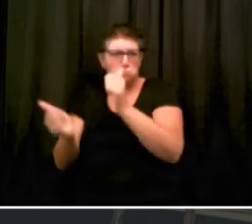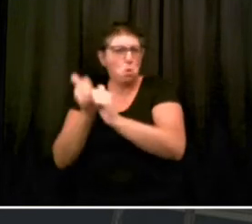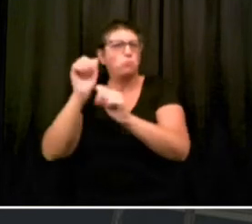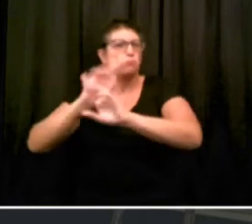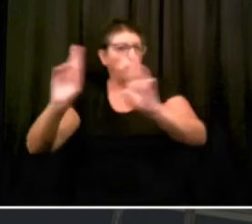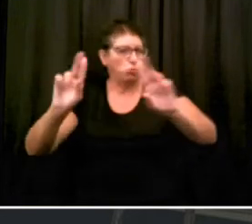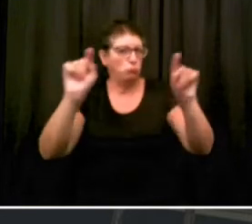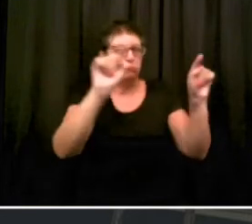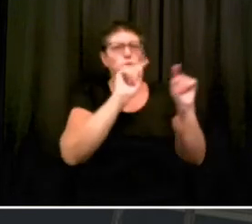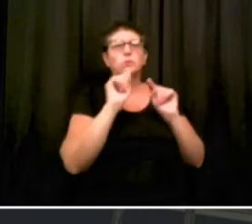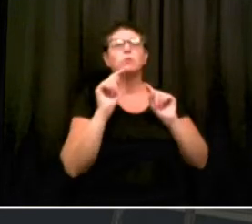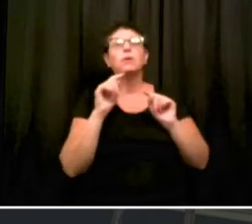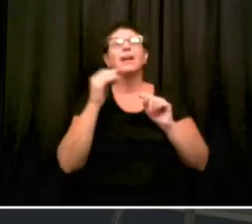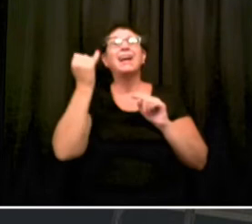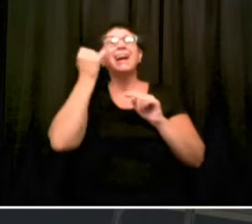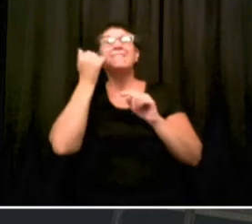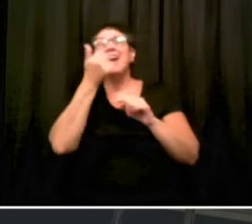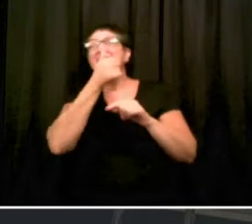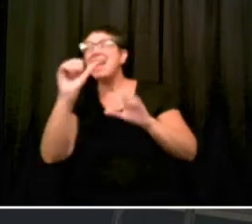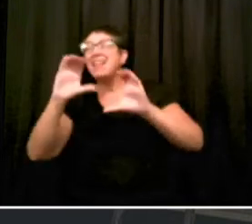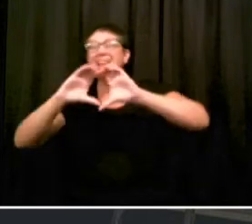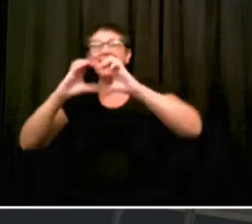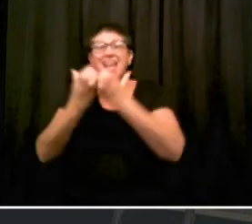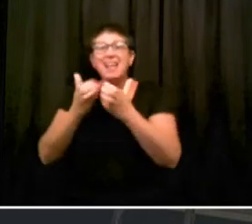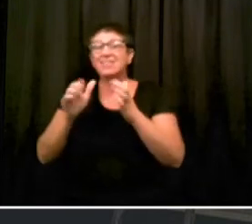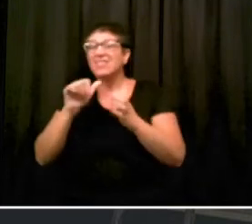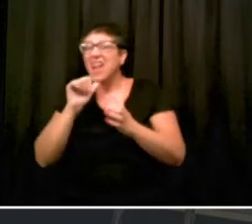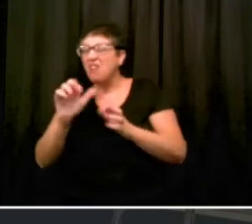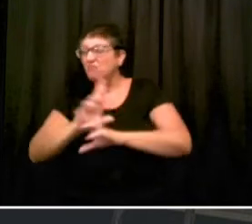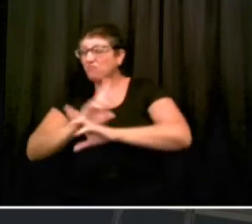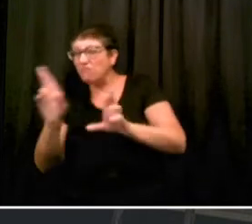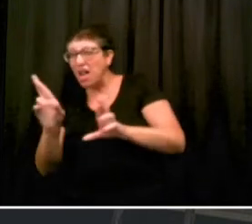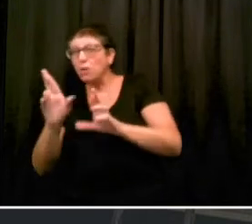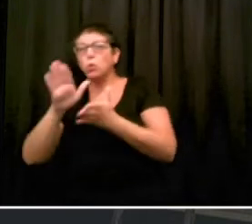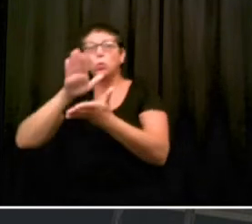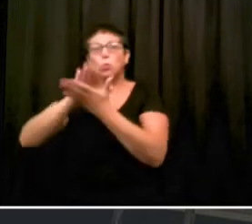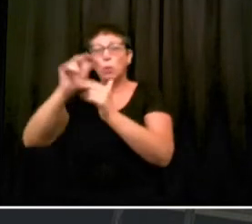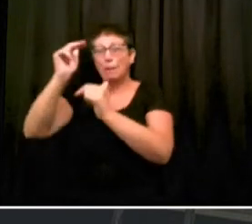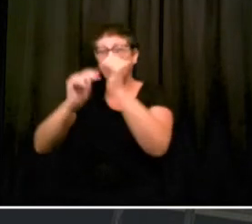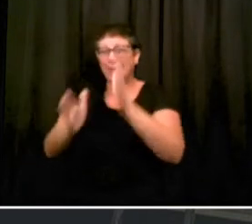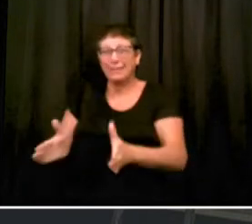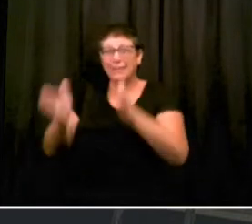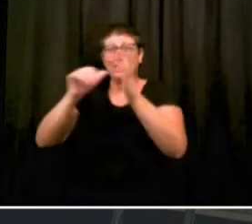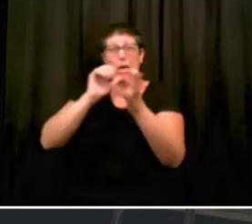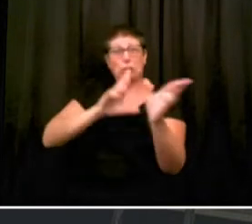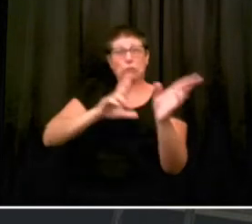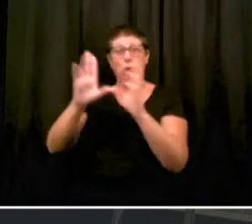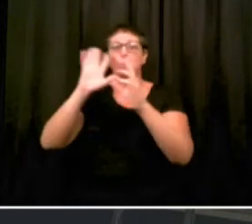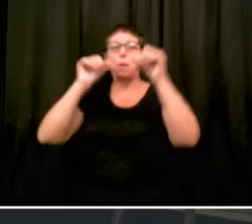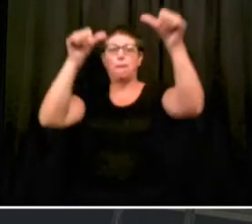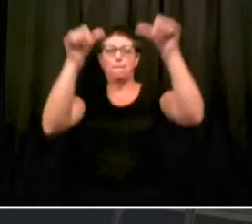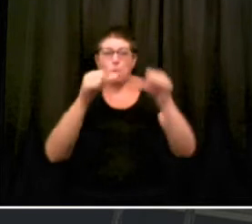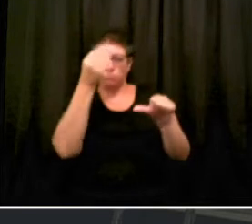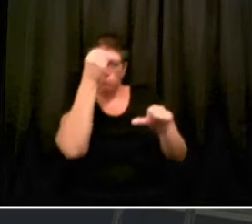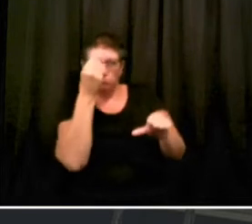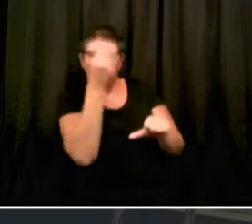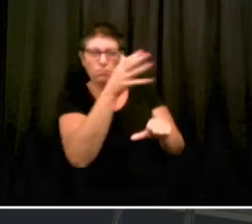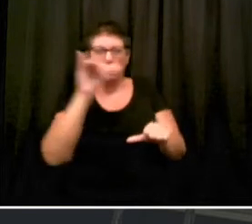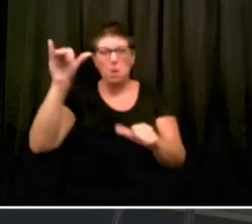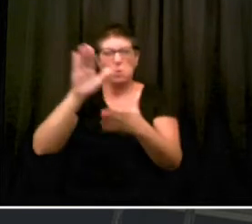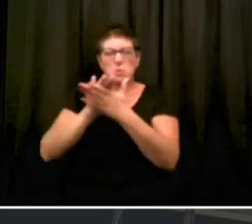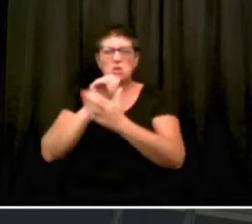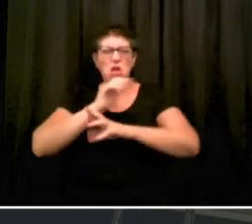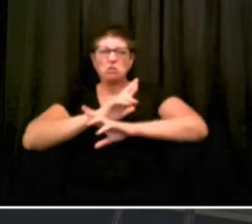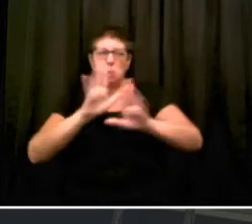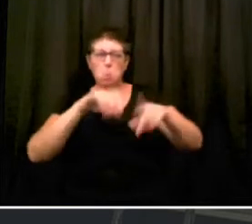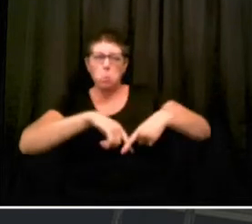done, and we'll be publishing that shortly. Now, we're also moving ahead in some other key areas. Last week, we talked about the